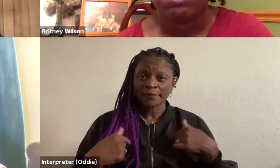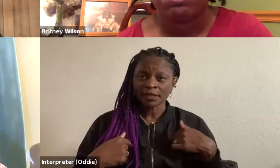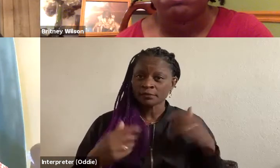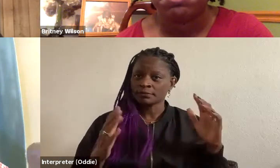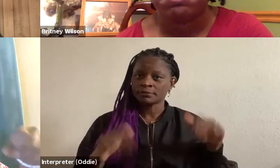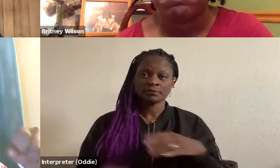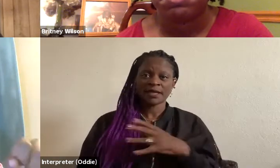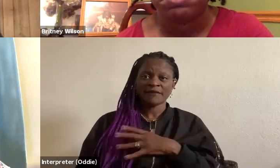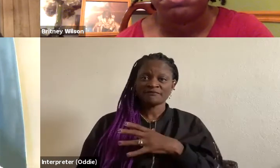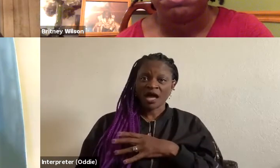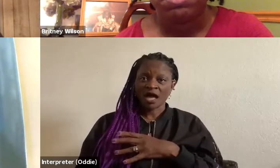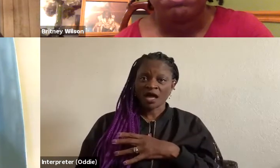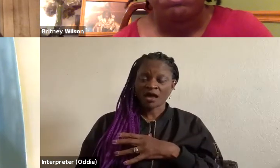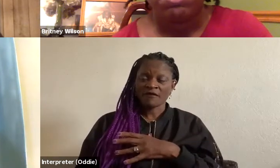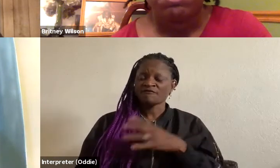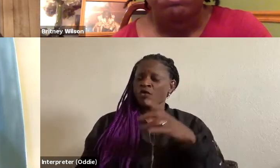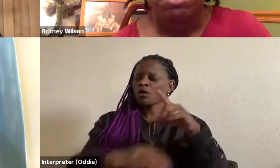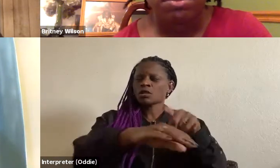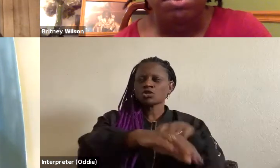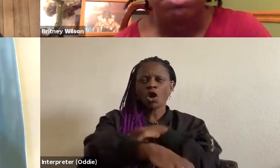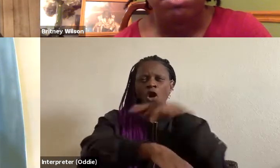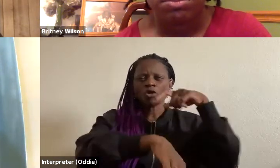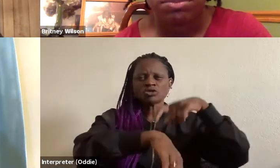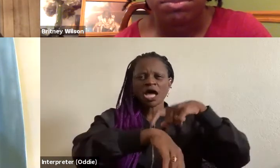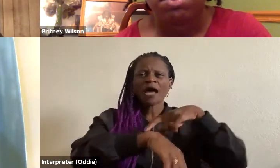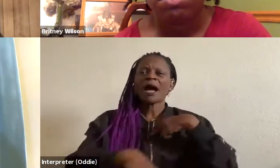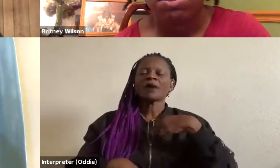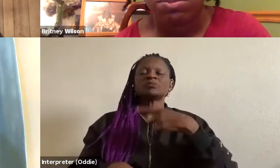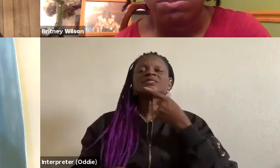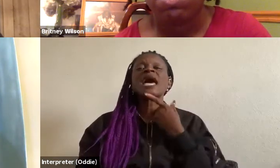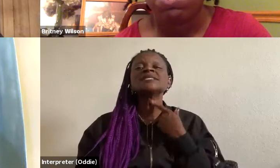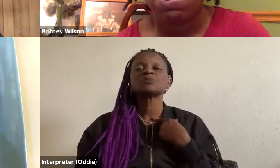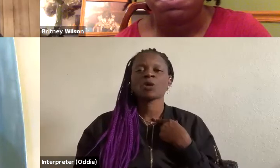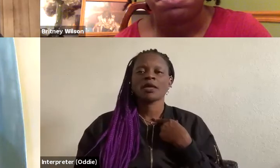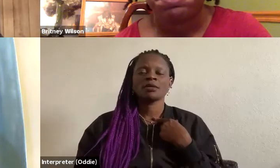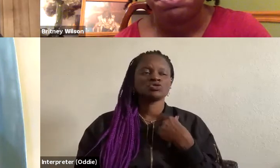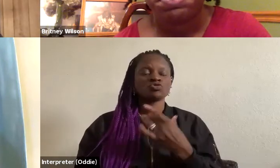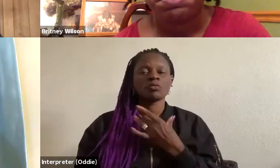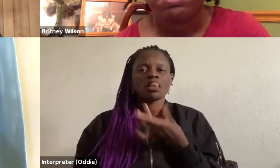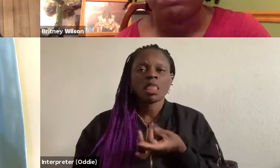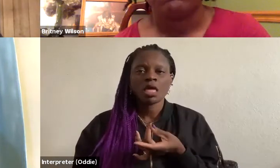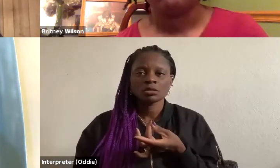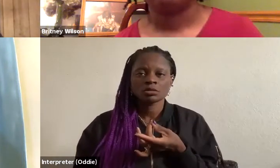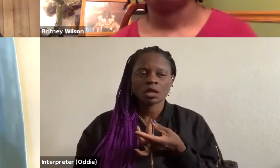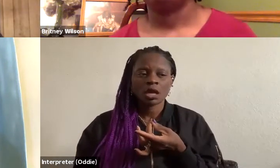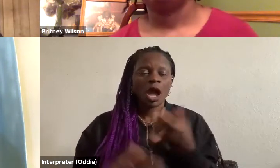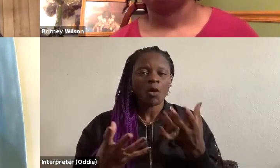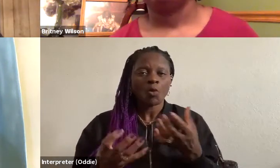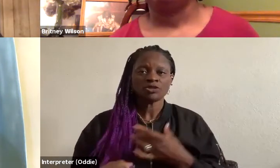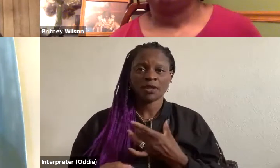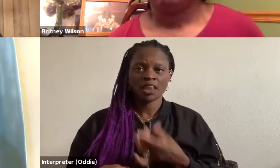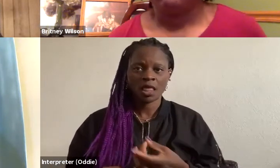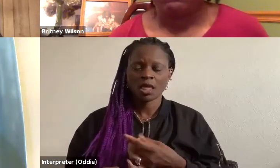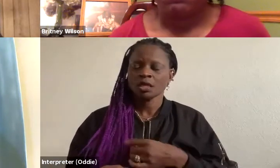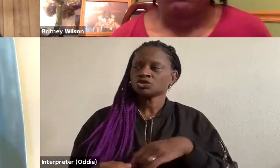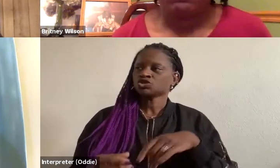for so long I was so like desperate to be liked. And so for me, looking at joy as freedom is